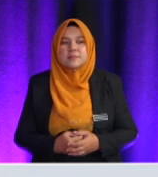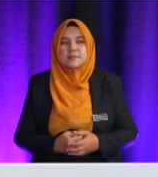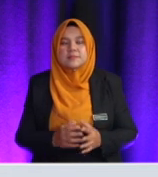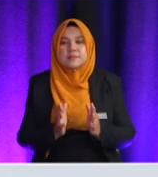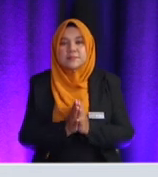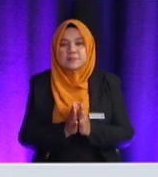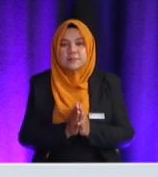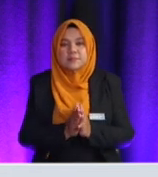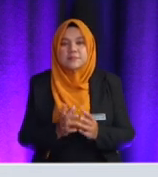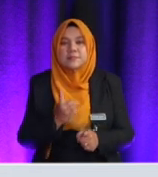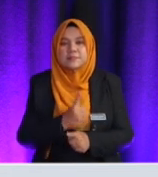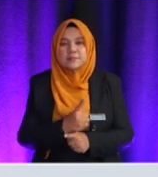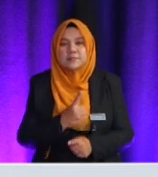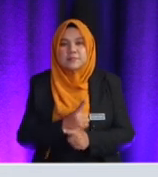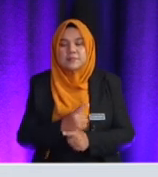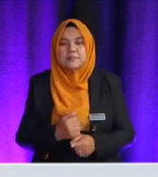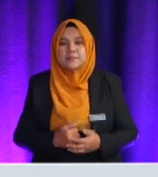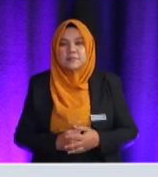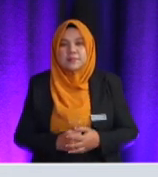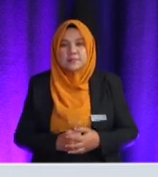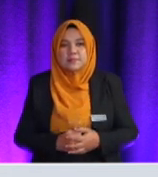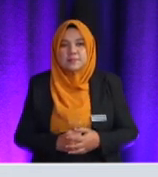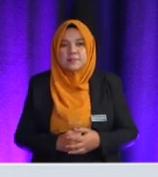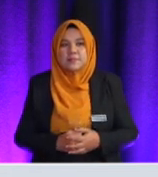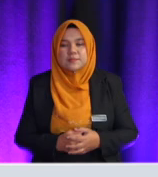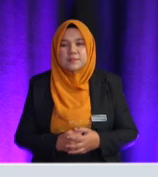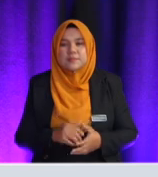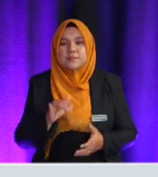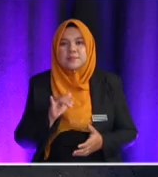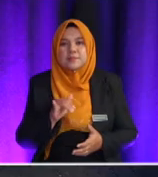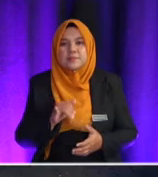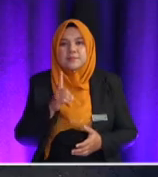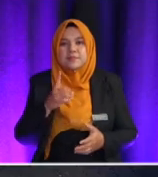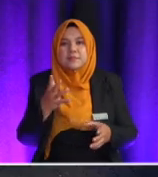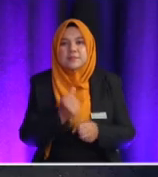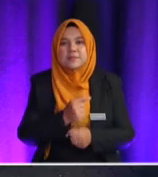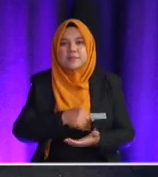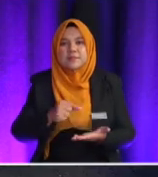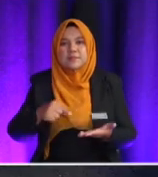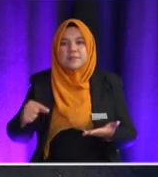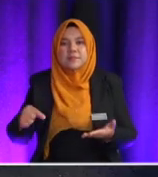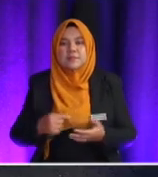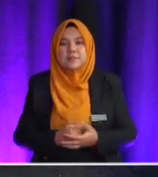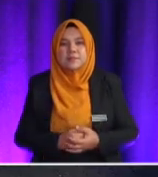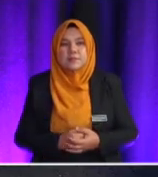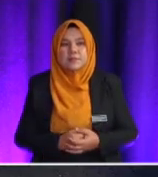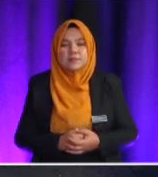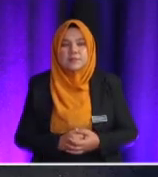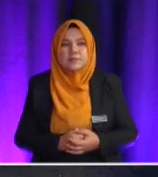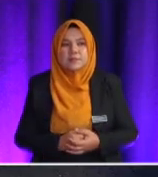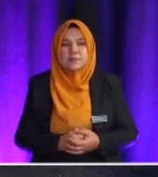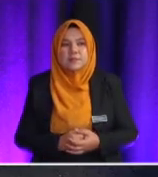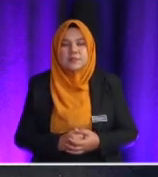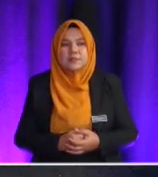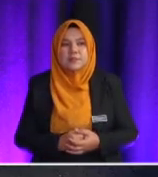Yeah, correct. Thank you. So one pen for me? Yeah, obviously. Yeah. Thank you, teacher. Okay, right.